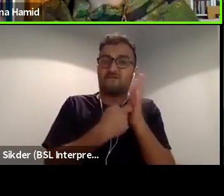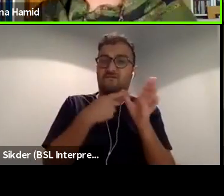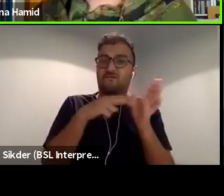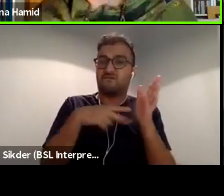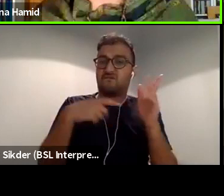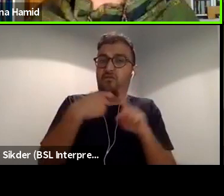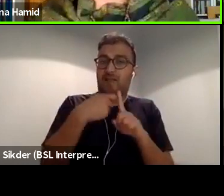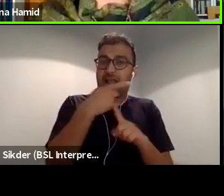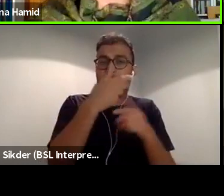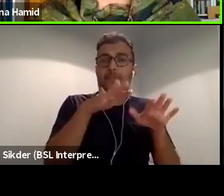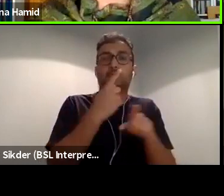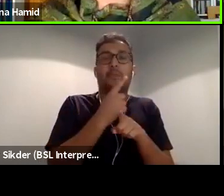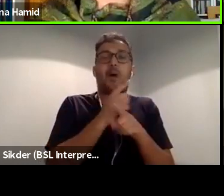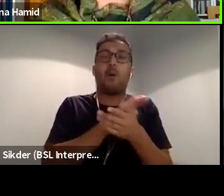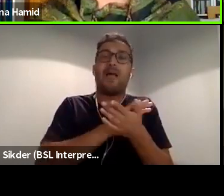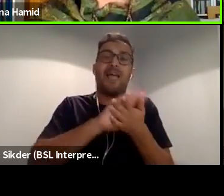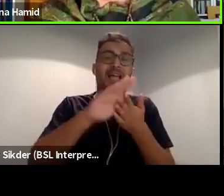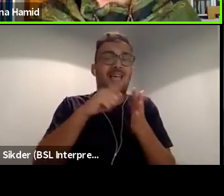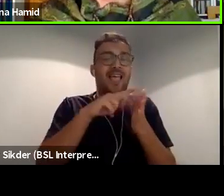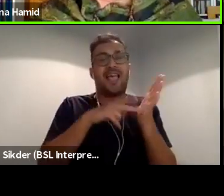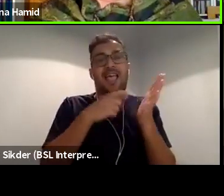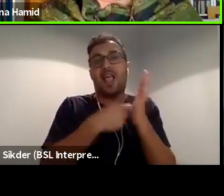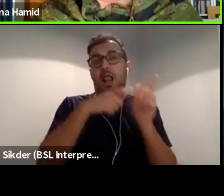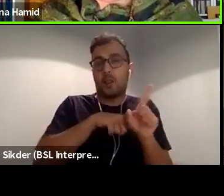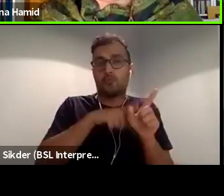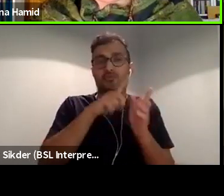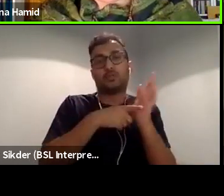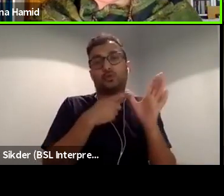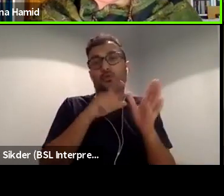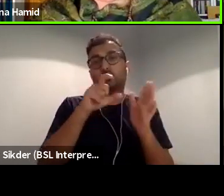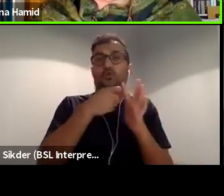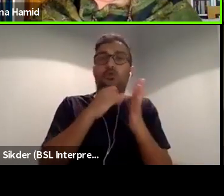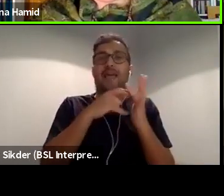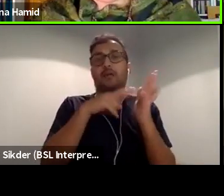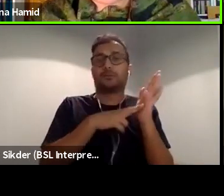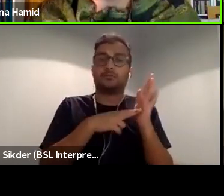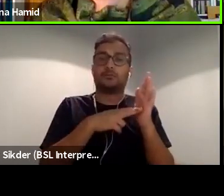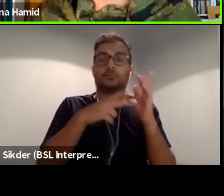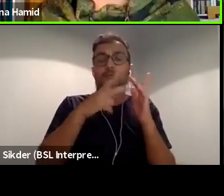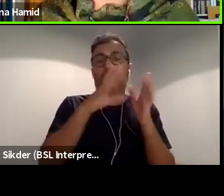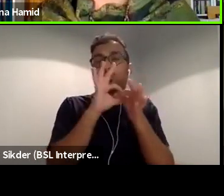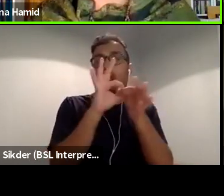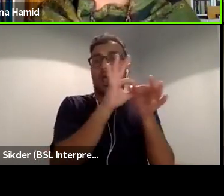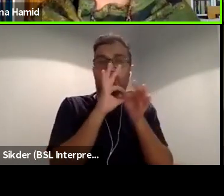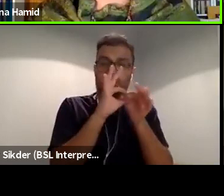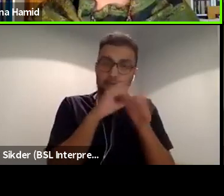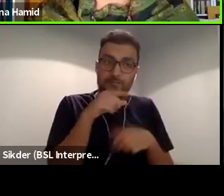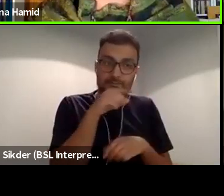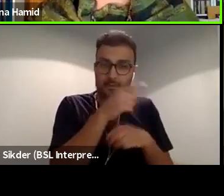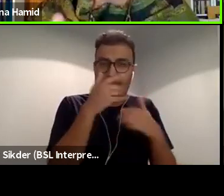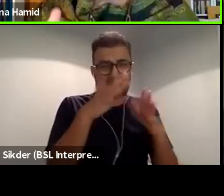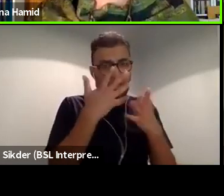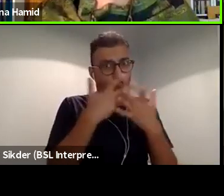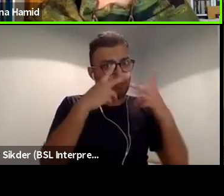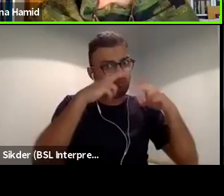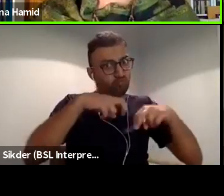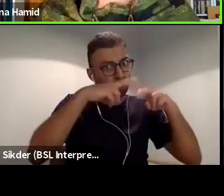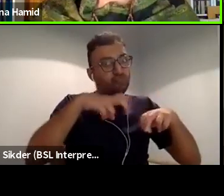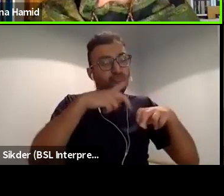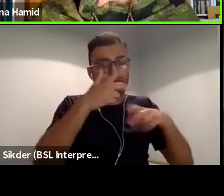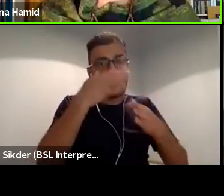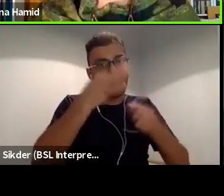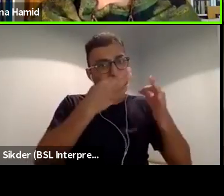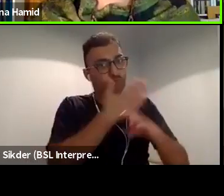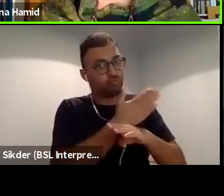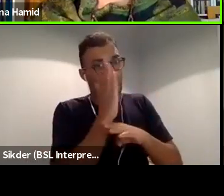who'd done quite a lot of extensive research on, the far right, but they're very well known as well for having a very